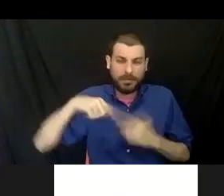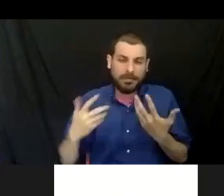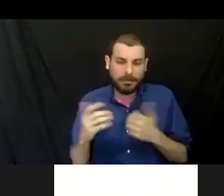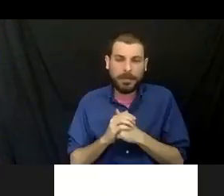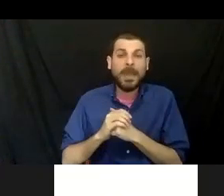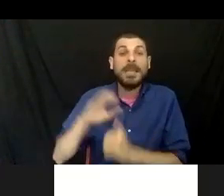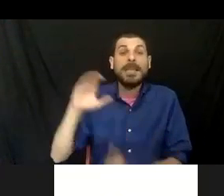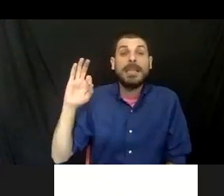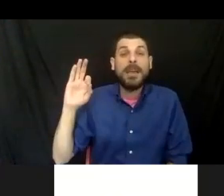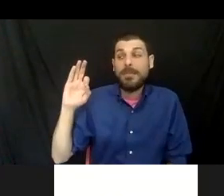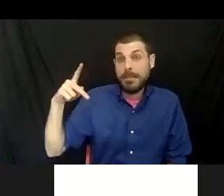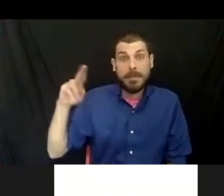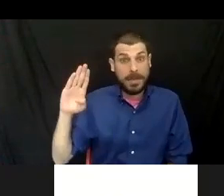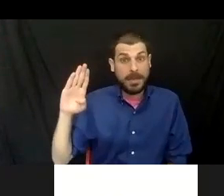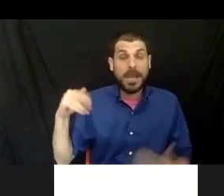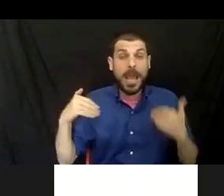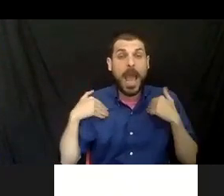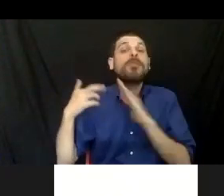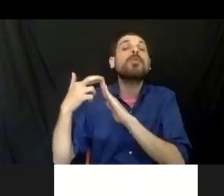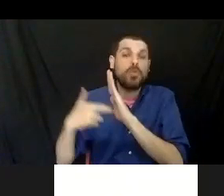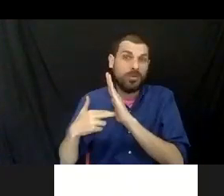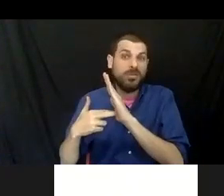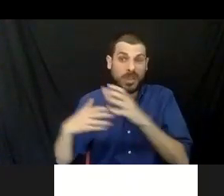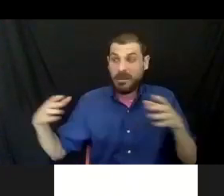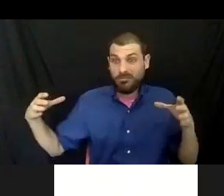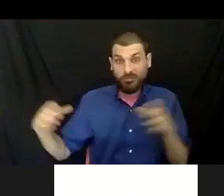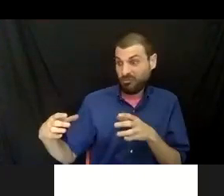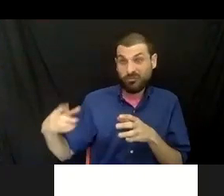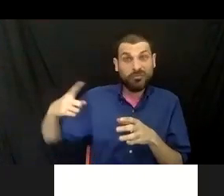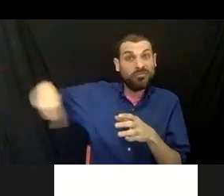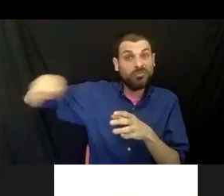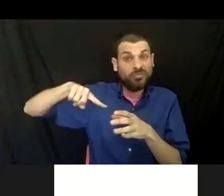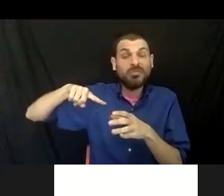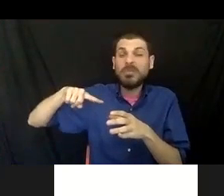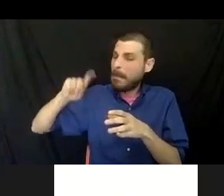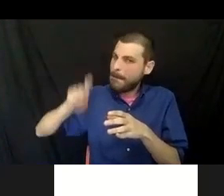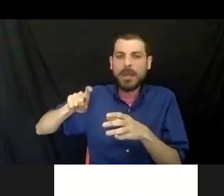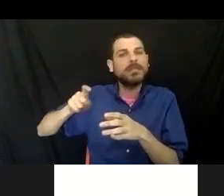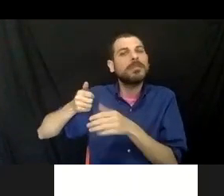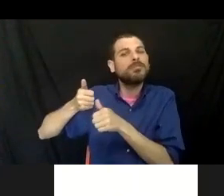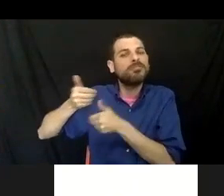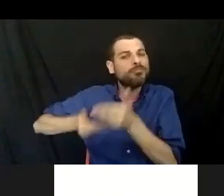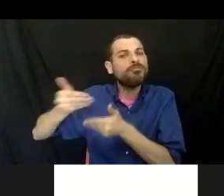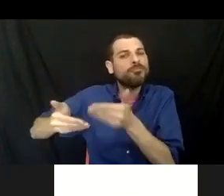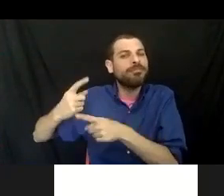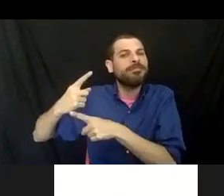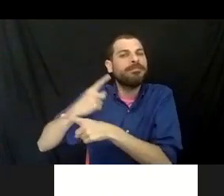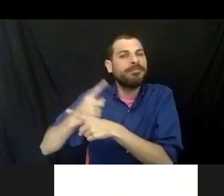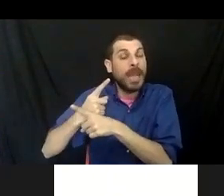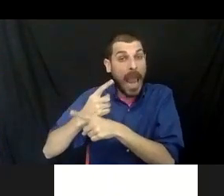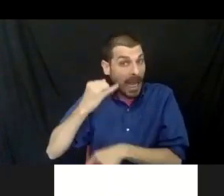CFPB has issued rules that govern how your mortgage servicer needs to deal with you if you get behind on your